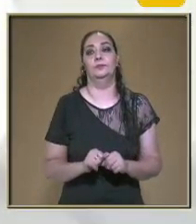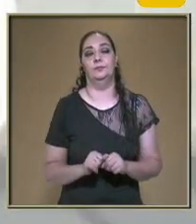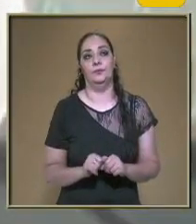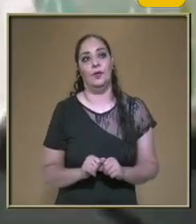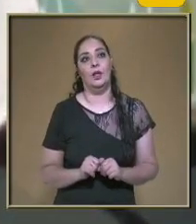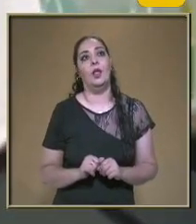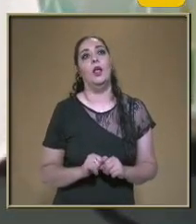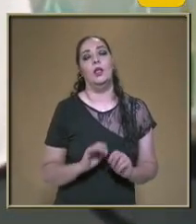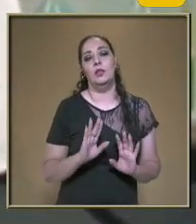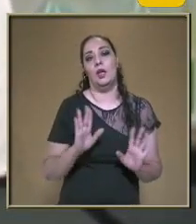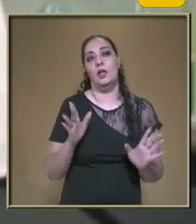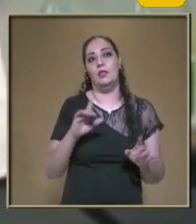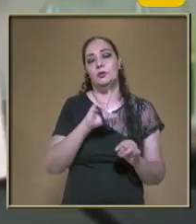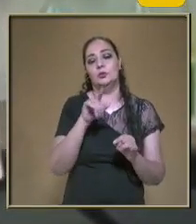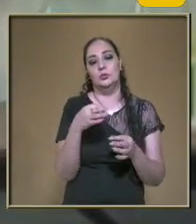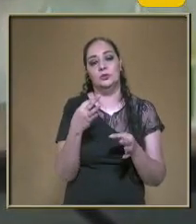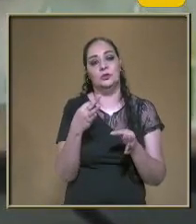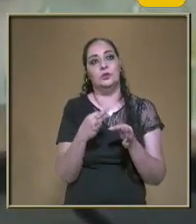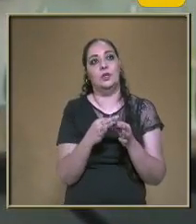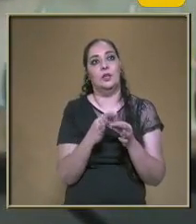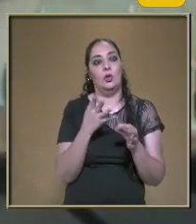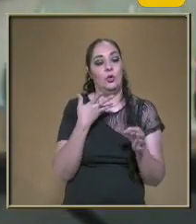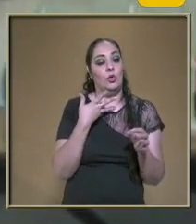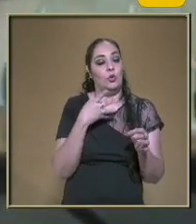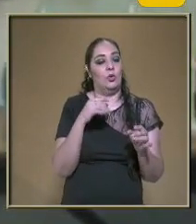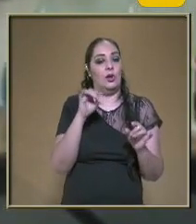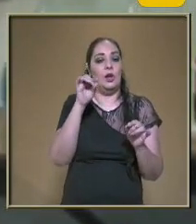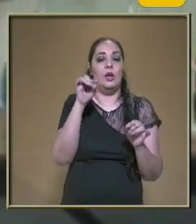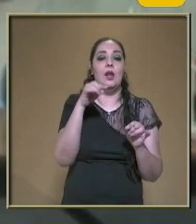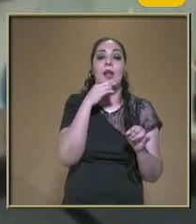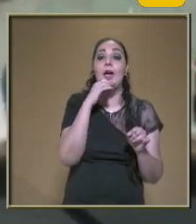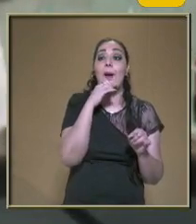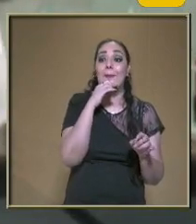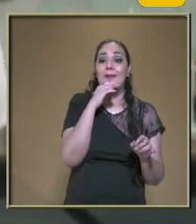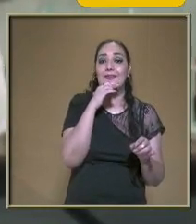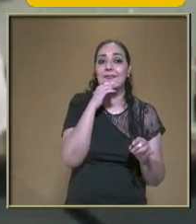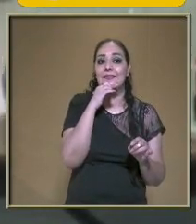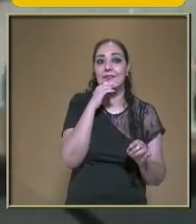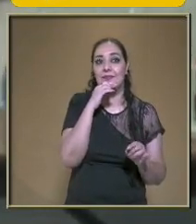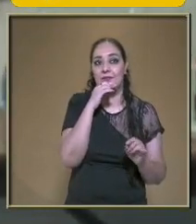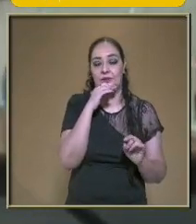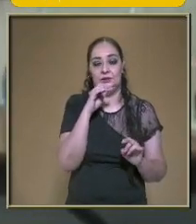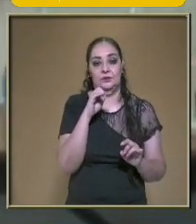Now add just a touch of glitter. Take your pencil,